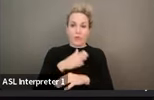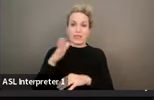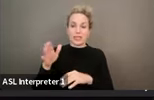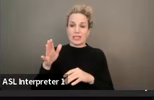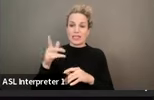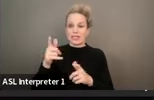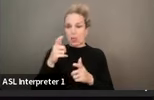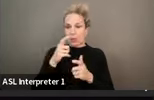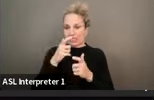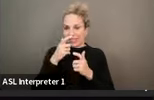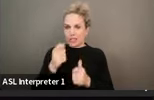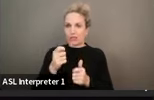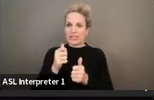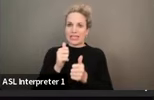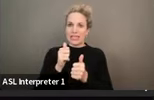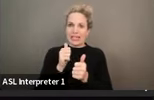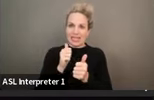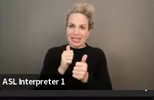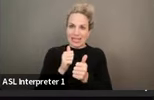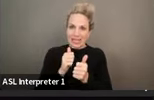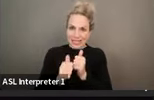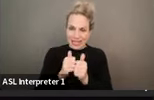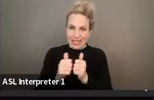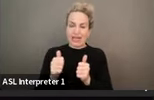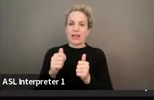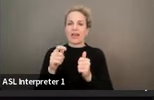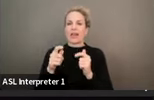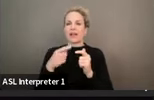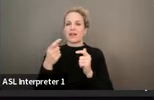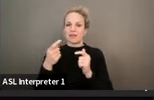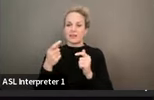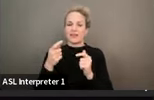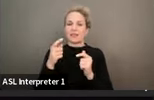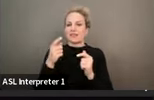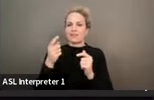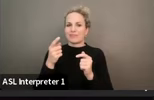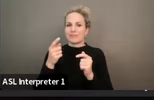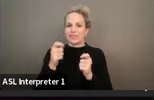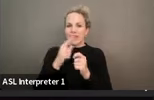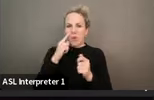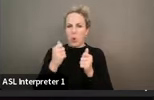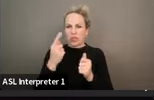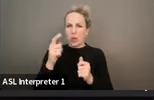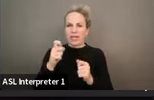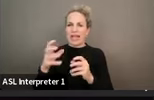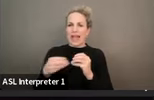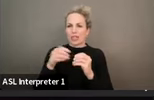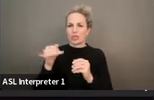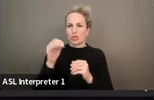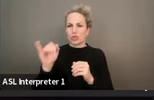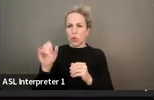was interested in competing in a tournament of some sorts, I can't remember exactly which one, he needed that extra joystick